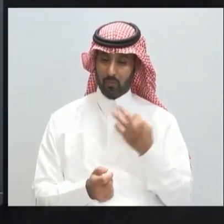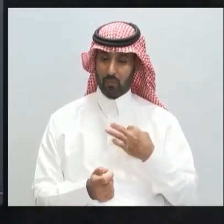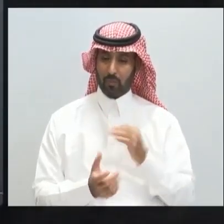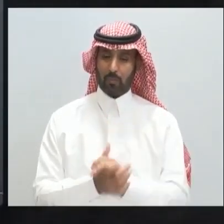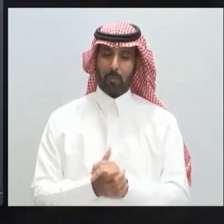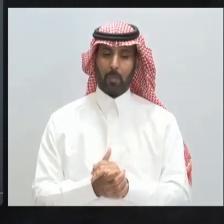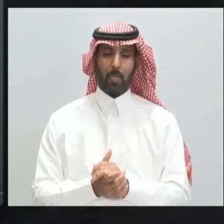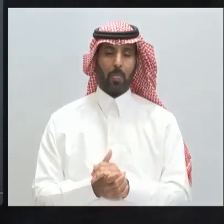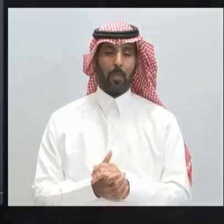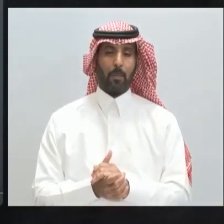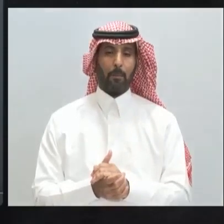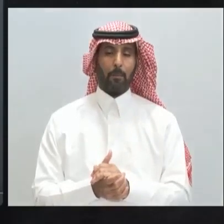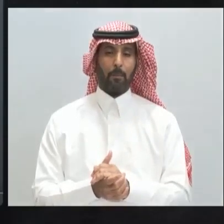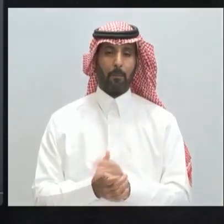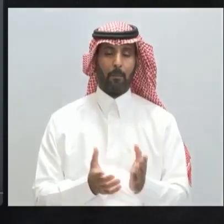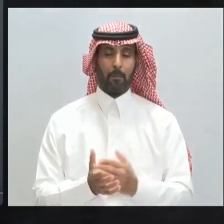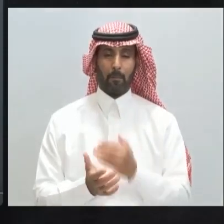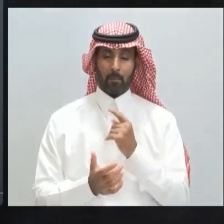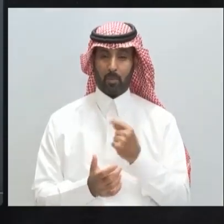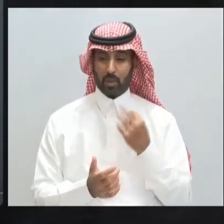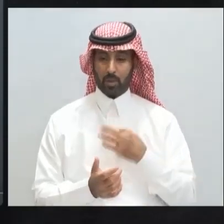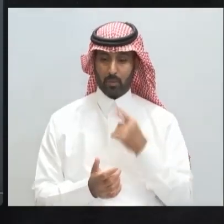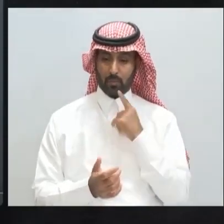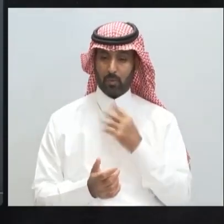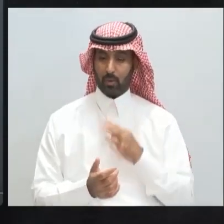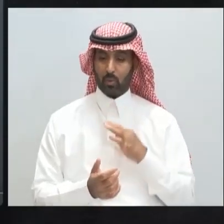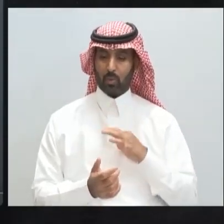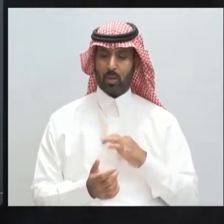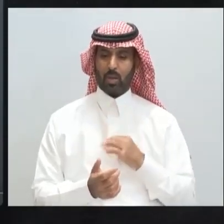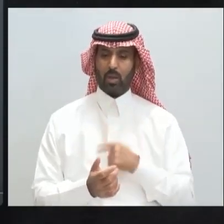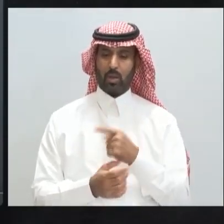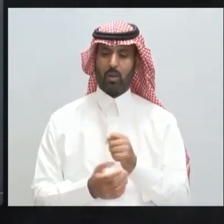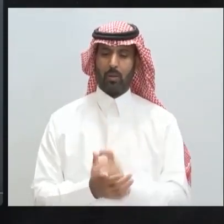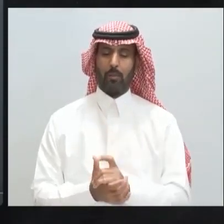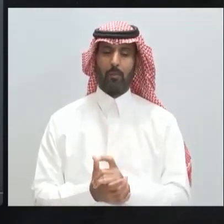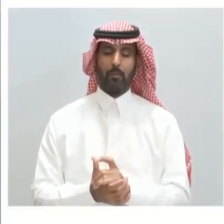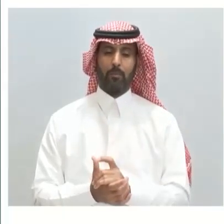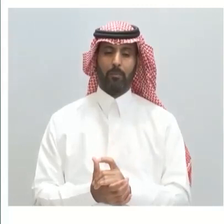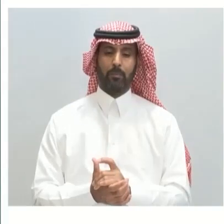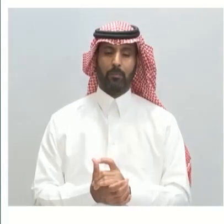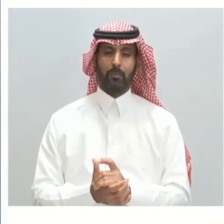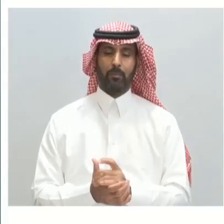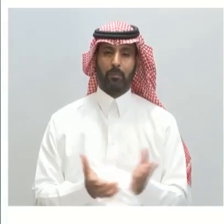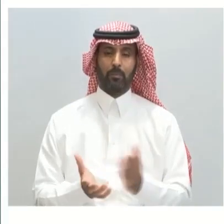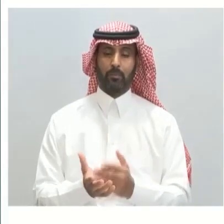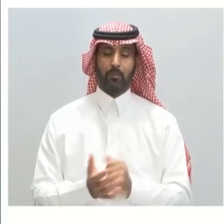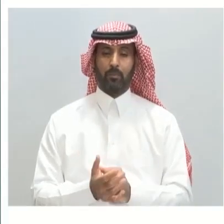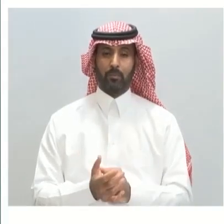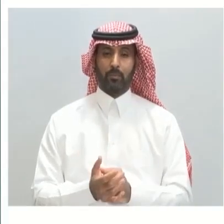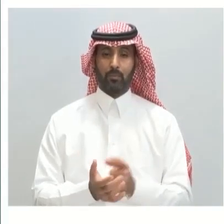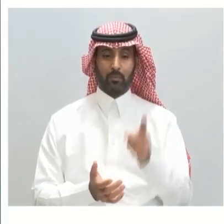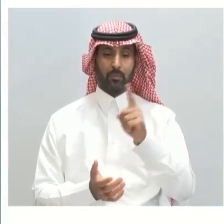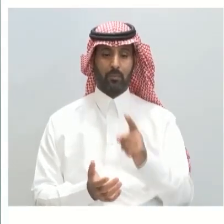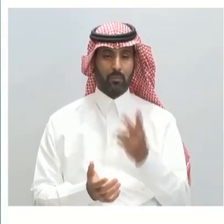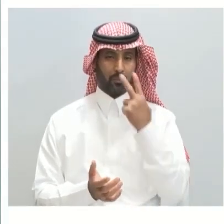you make a good or decent living out of it, so you got the best in both worlds. So the question